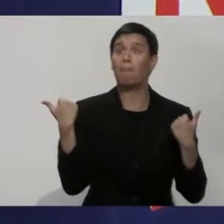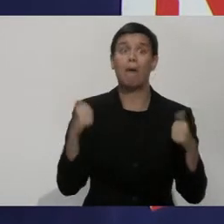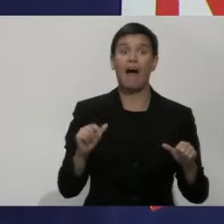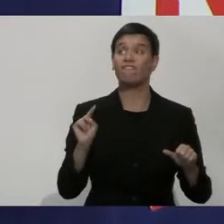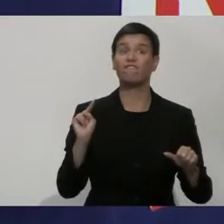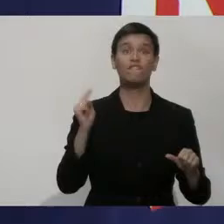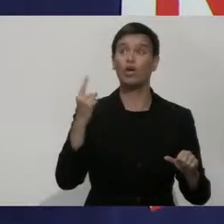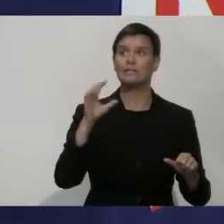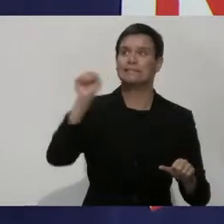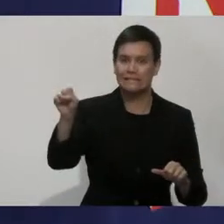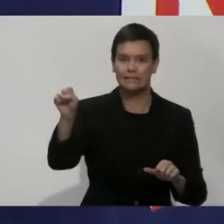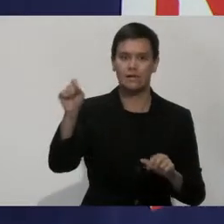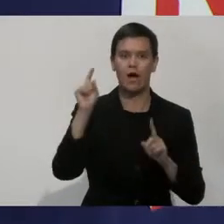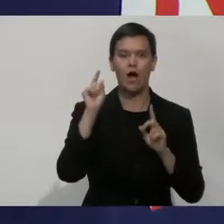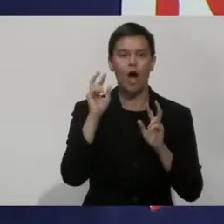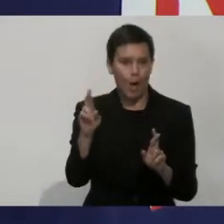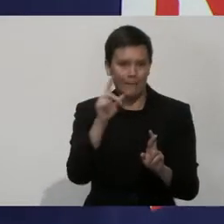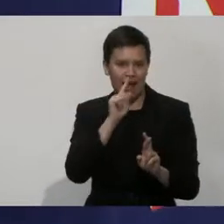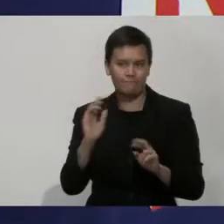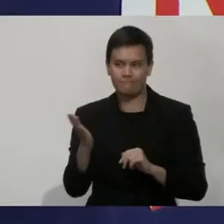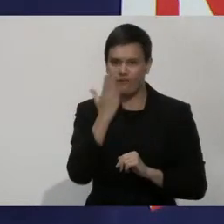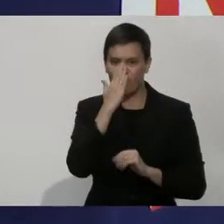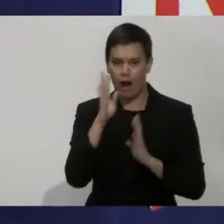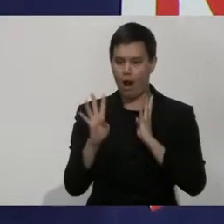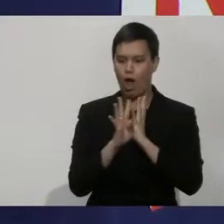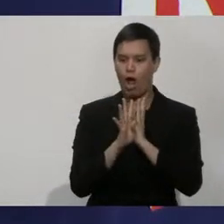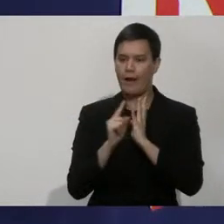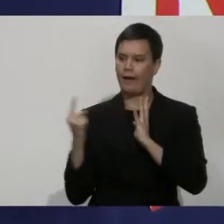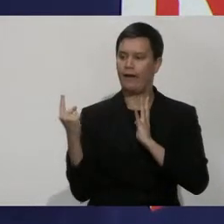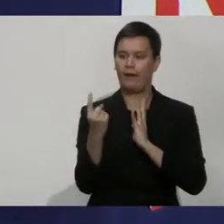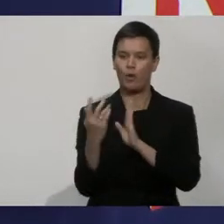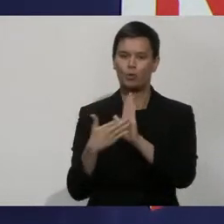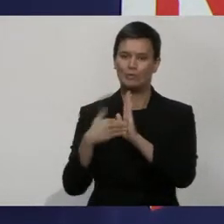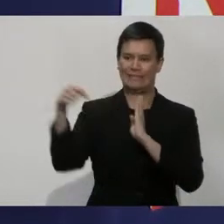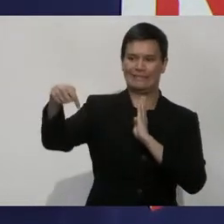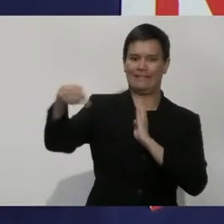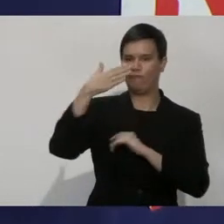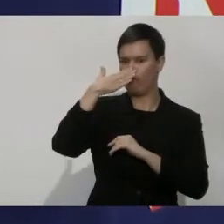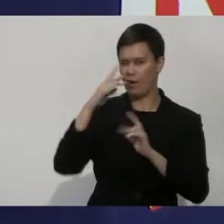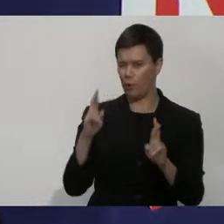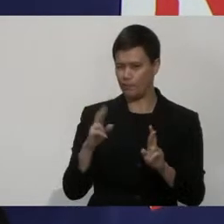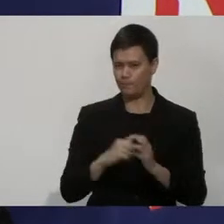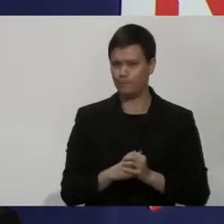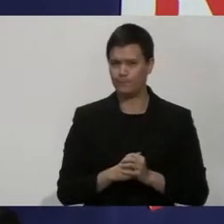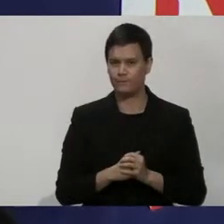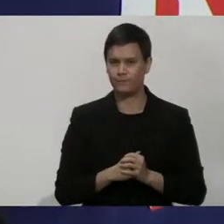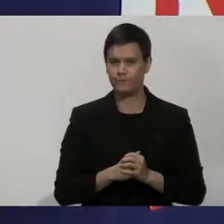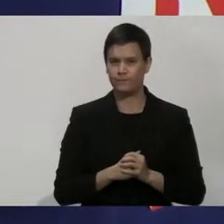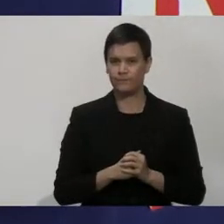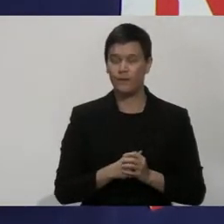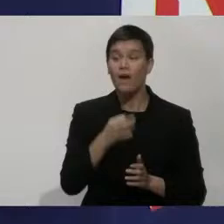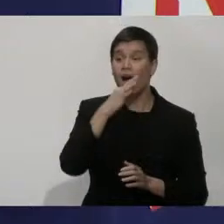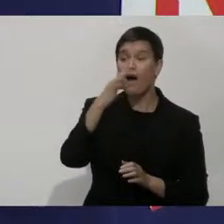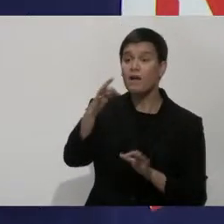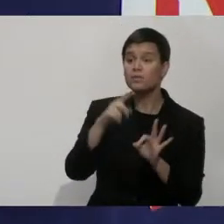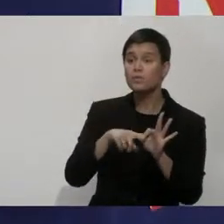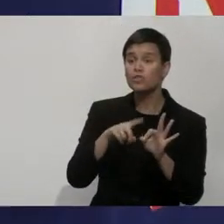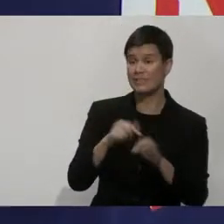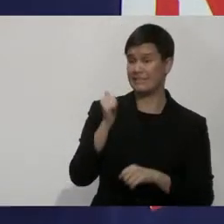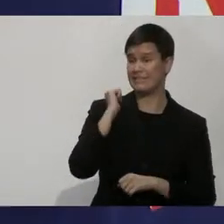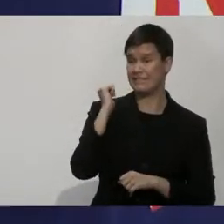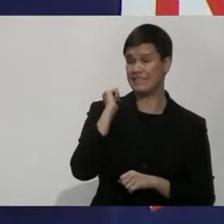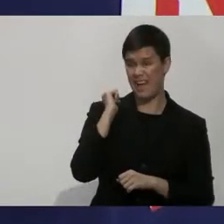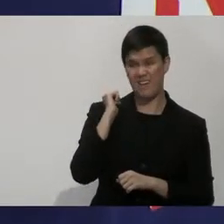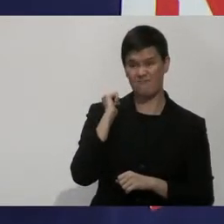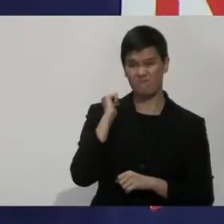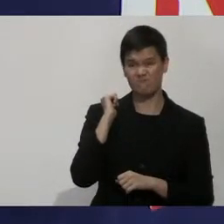jackpot first, we're in there with them to make sure that we can get the vaccines for New Zealanders. There were some criticisms made yesterday of